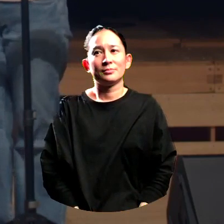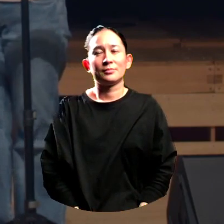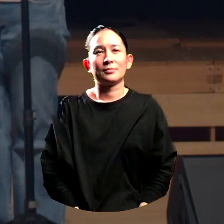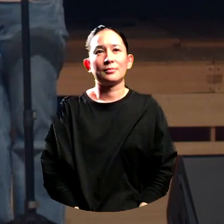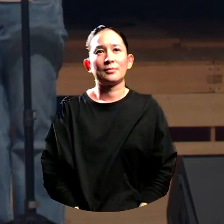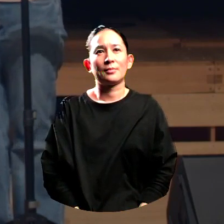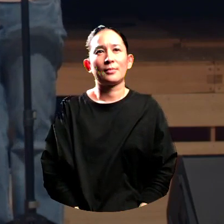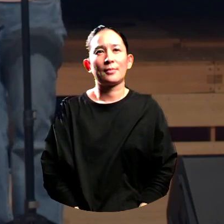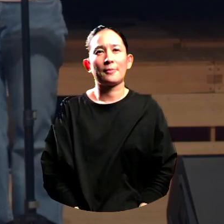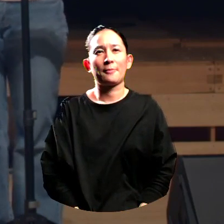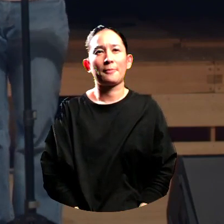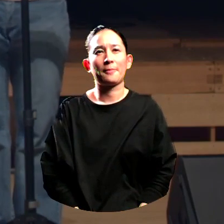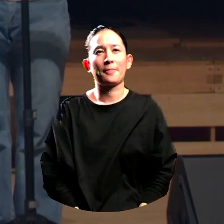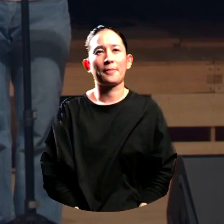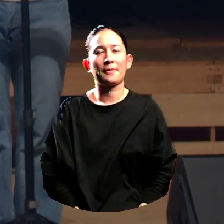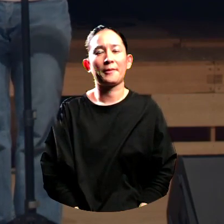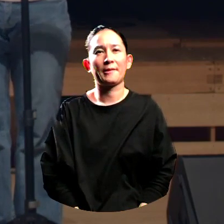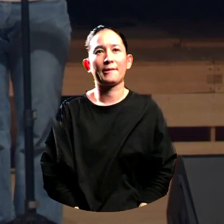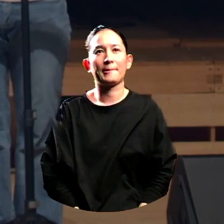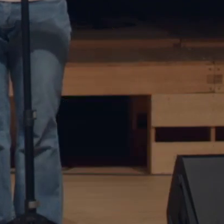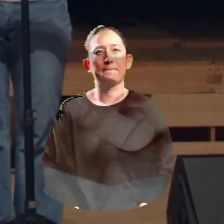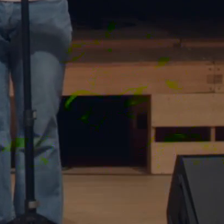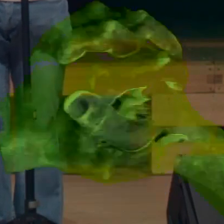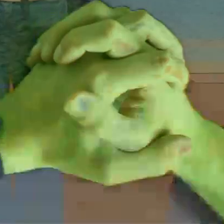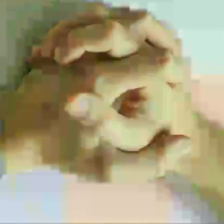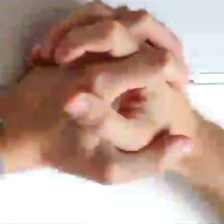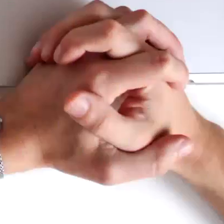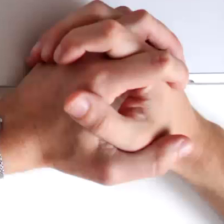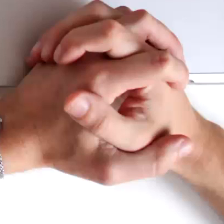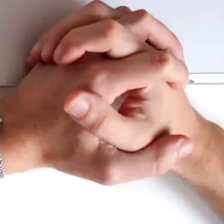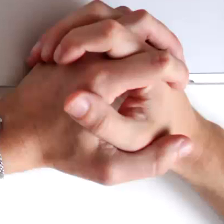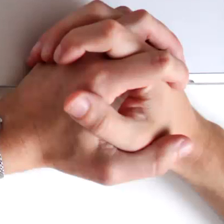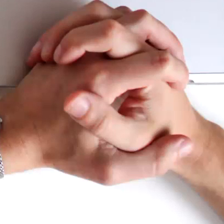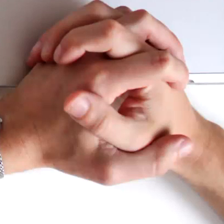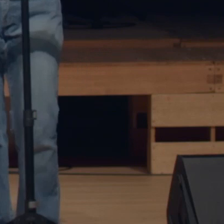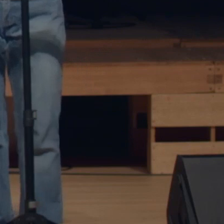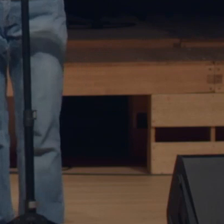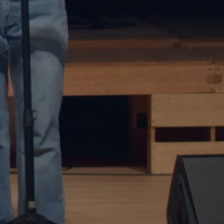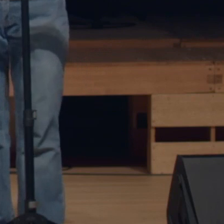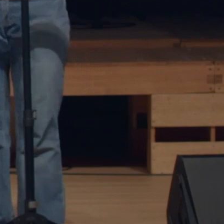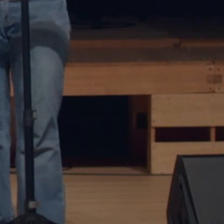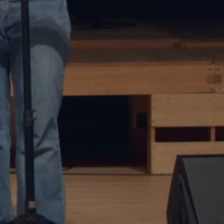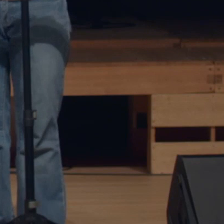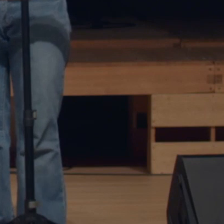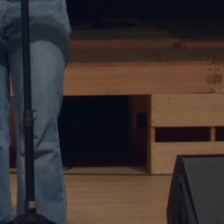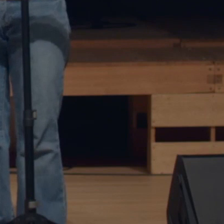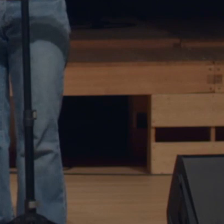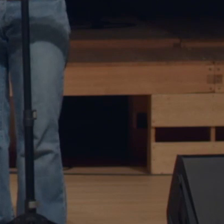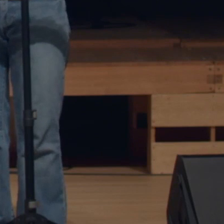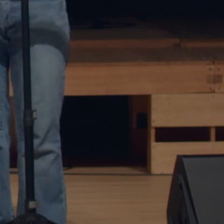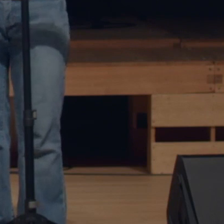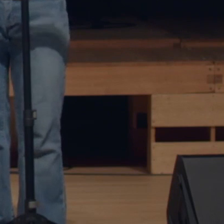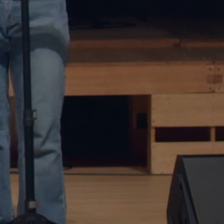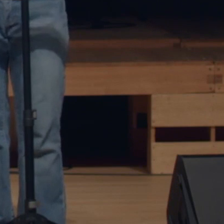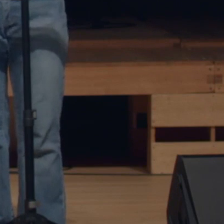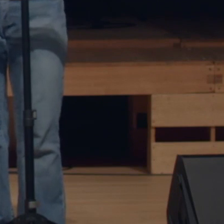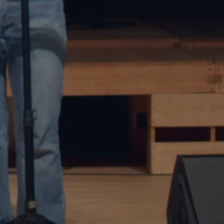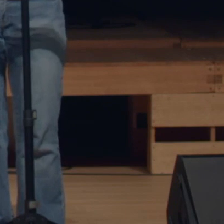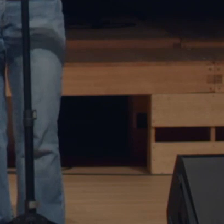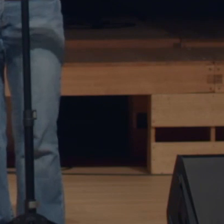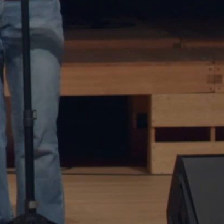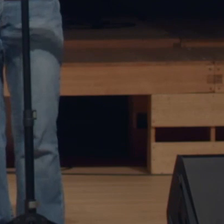we have Pastor Tantan and also Mayu translating for today's Easter message entitled